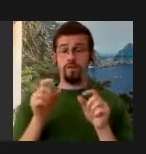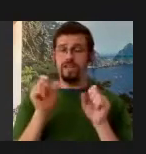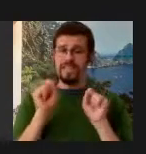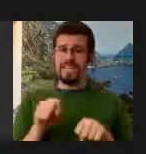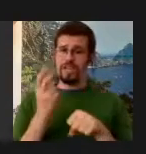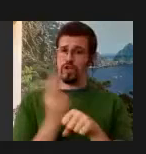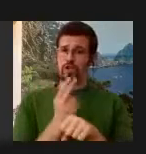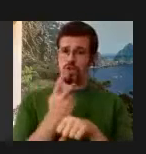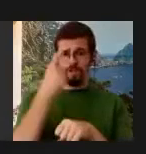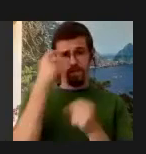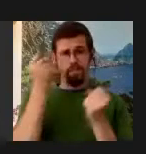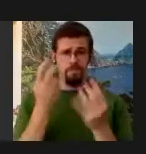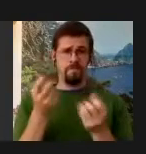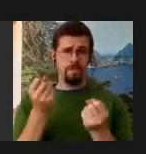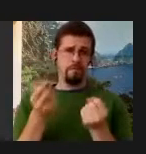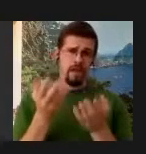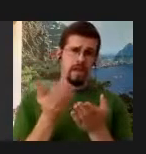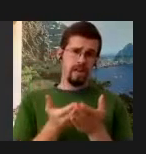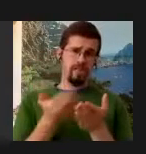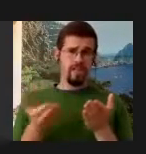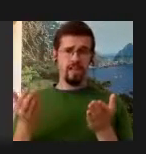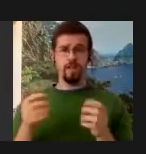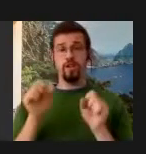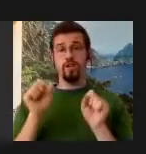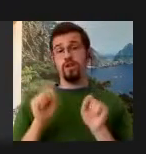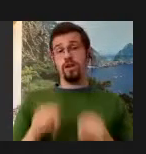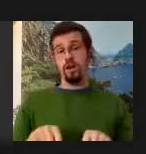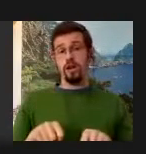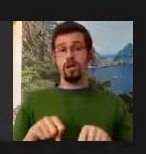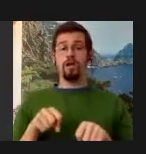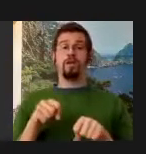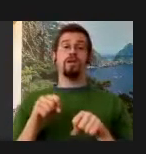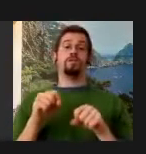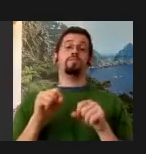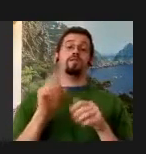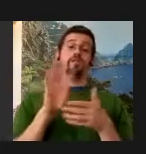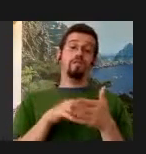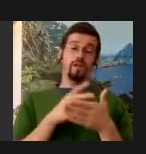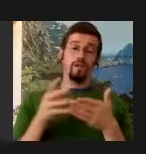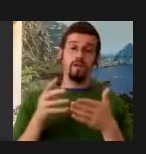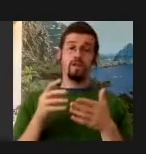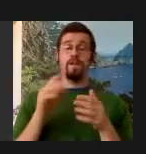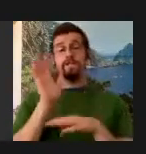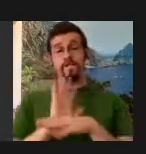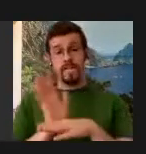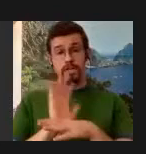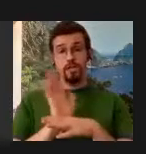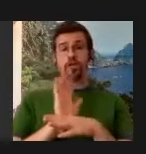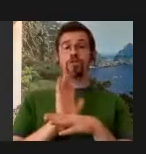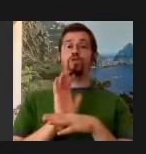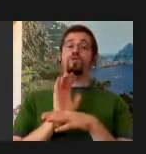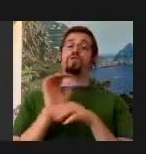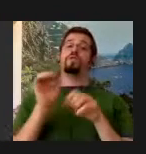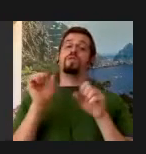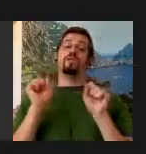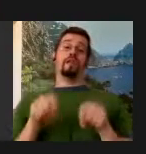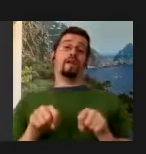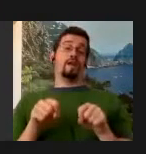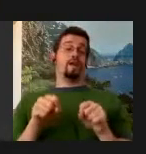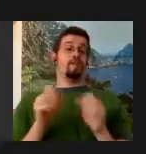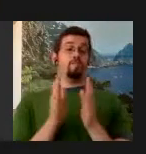other things. So you can make games, you can make mission cards, you can make videos, you can translate